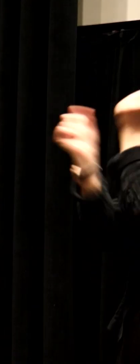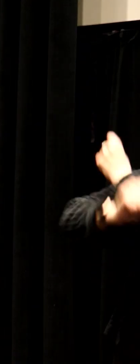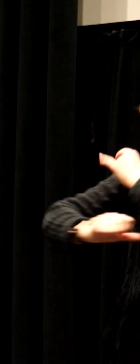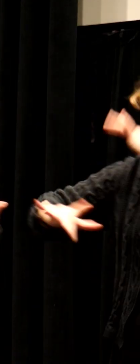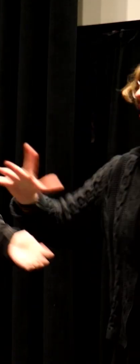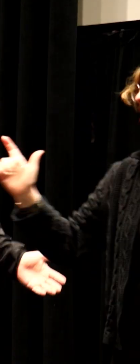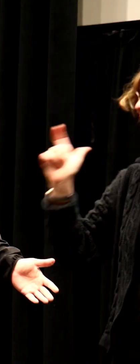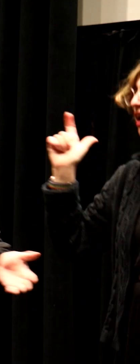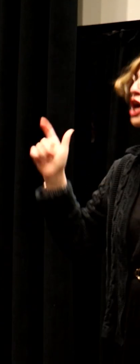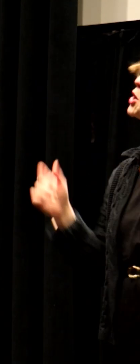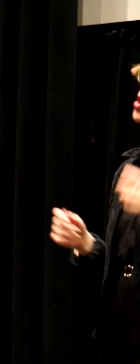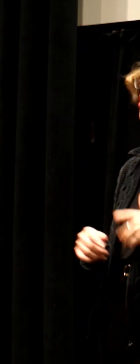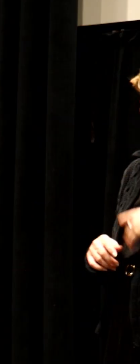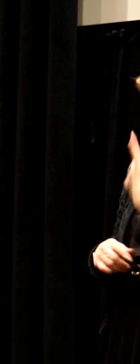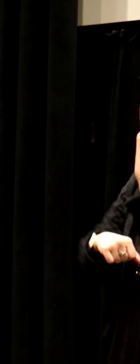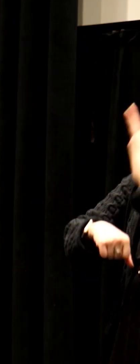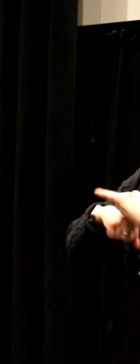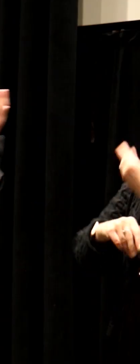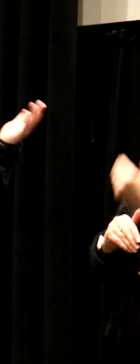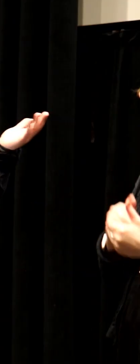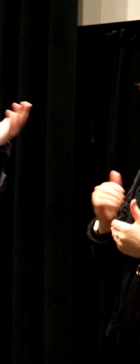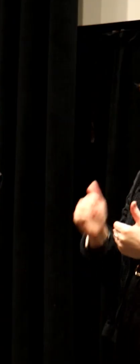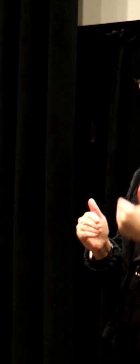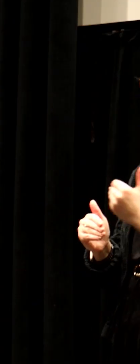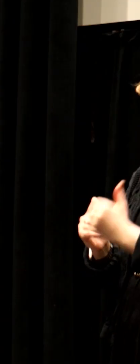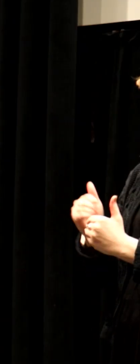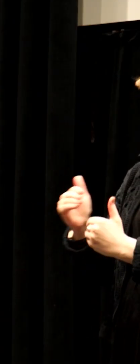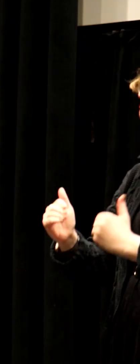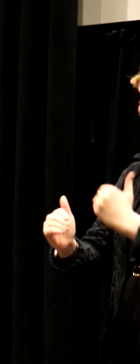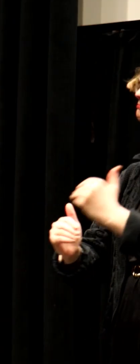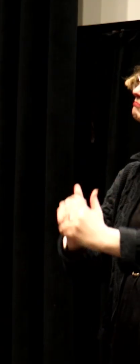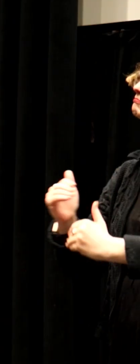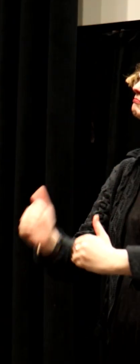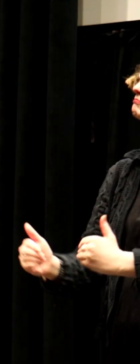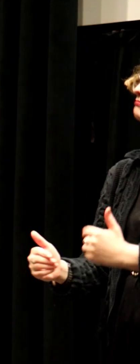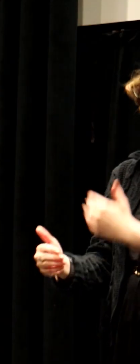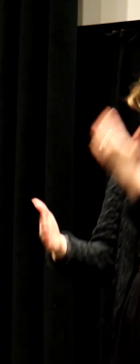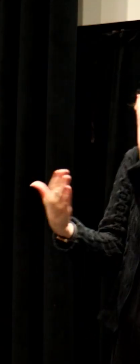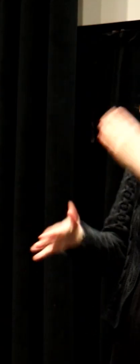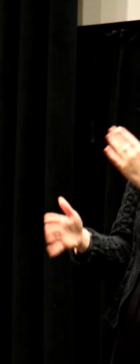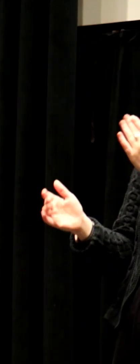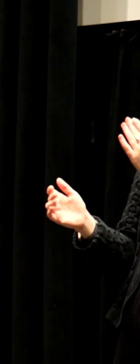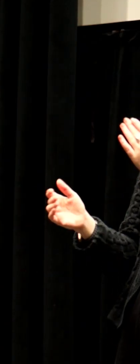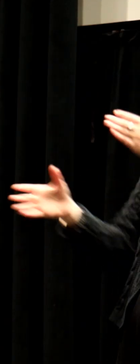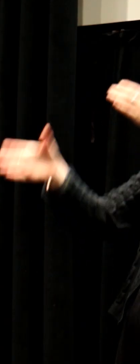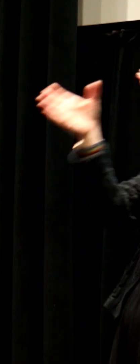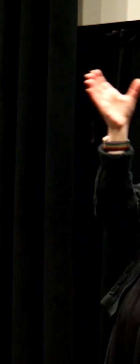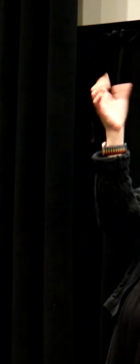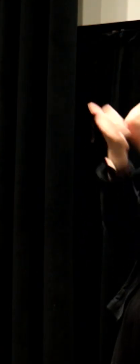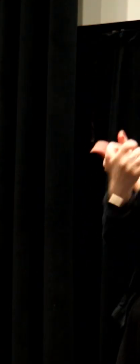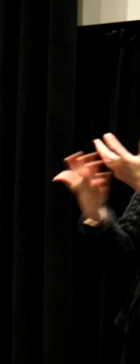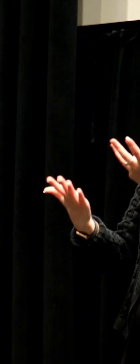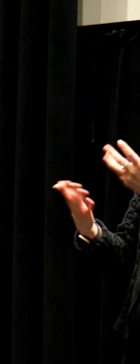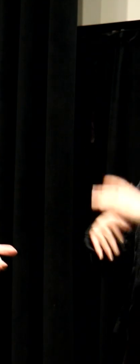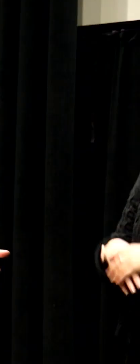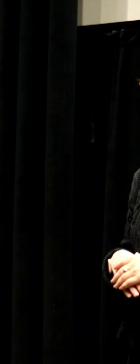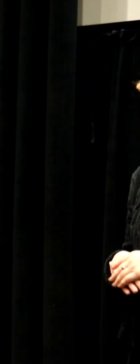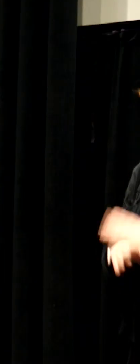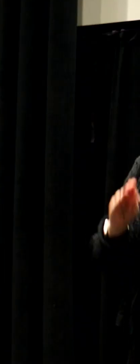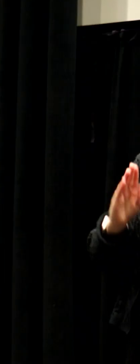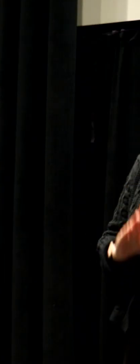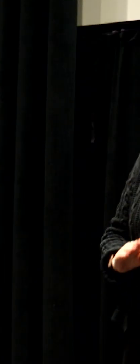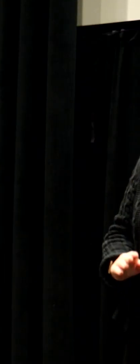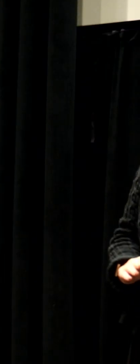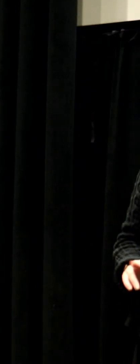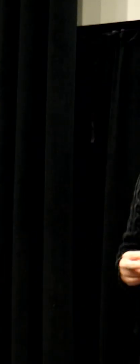answers. I only have X amount of experience. The instructors that are teaching at Offsite will look at me for answers because I'm in education and they're